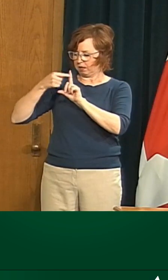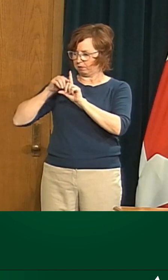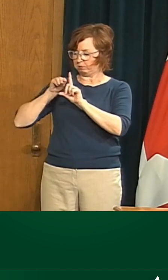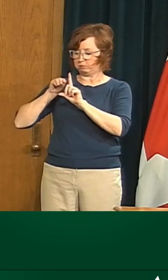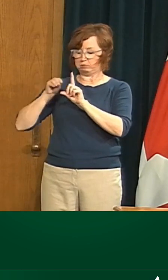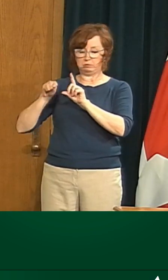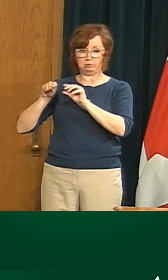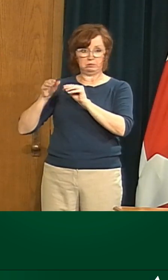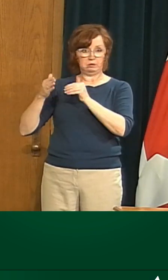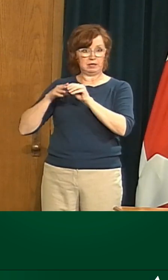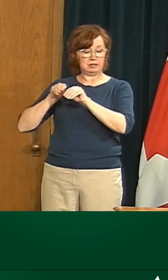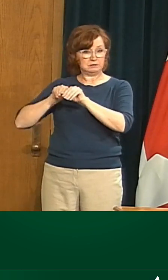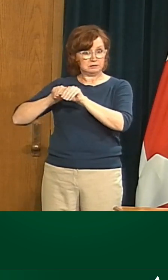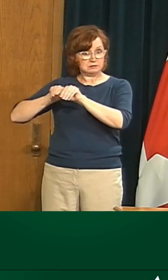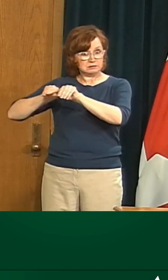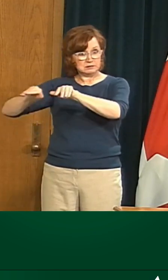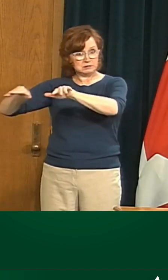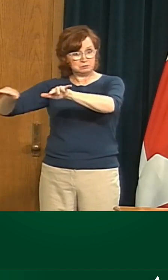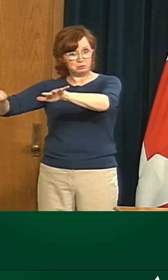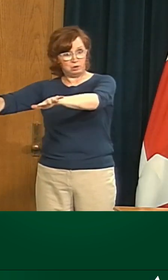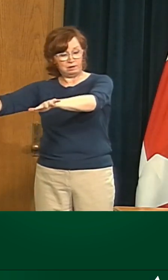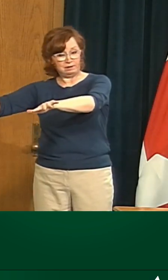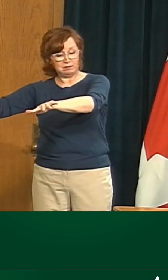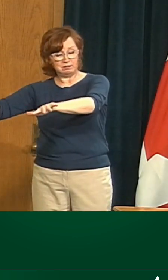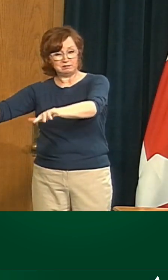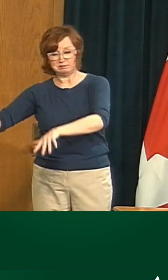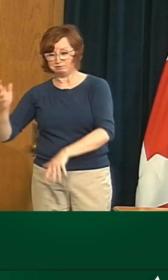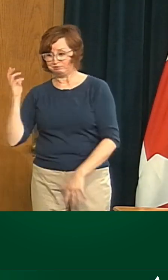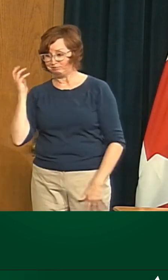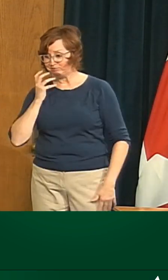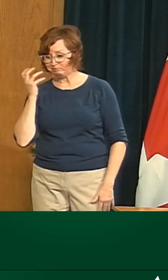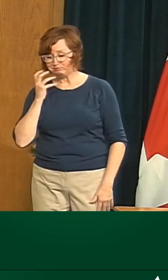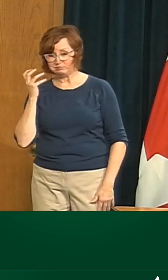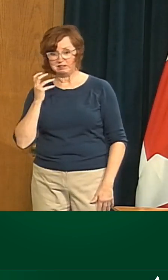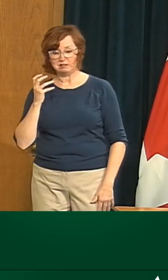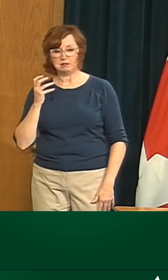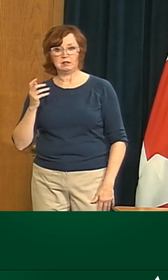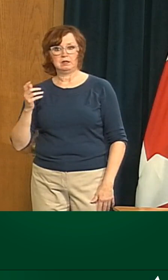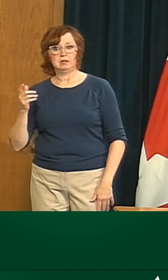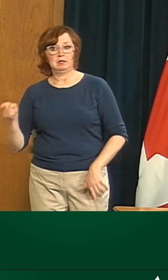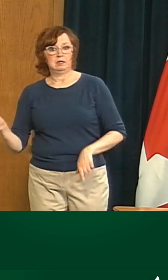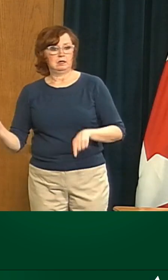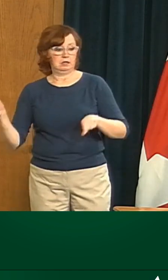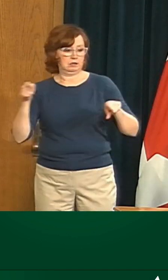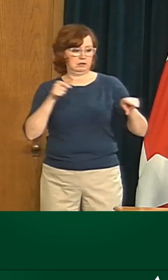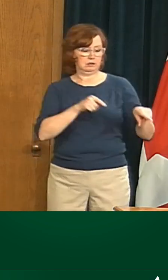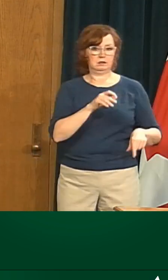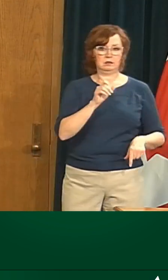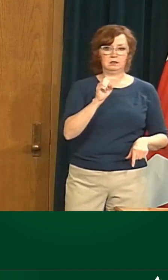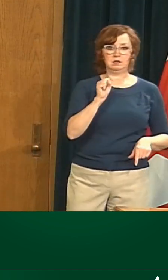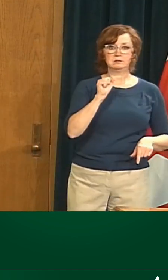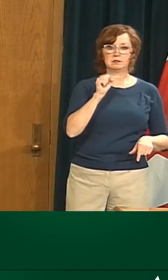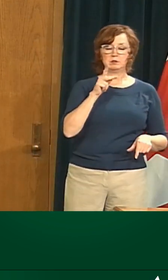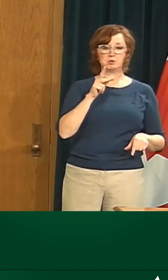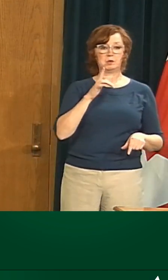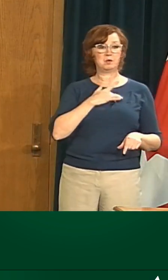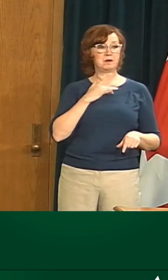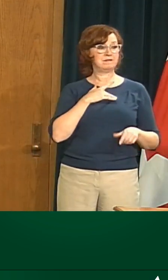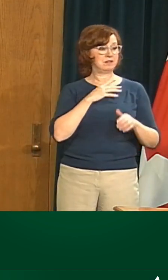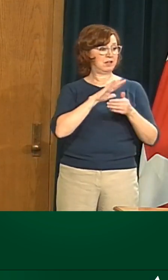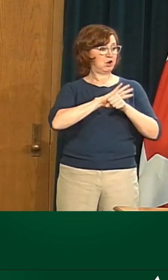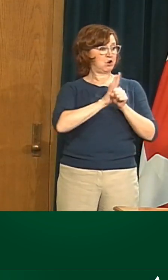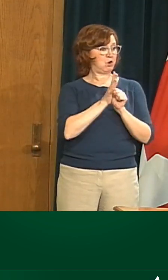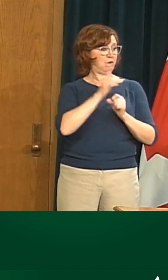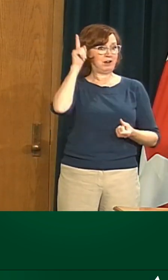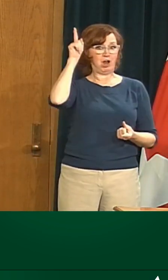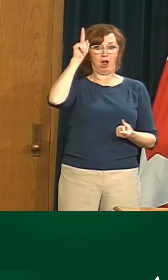why we should be under no false illusions that COVID-19 has gone away. COVID-19 is very much in Canada, in Saskatchewan. But